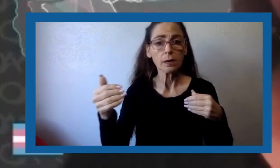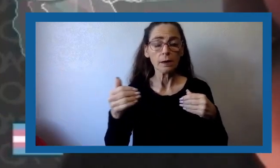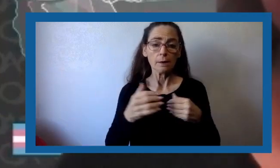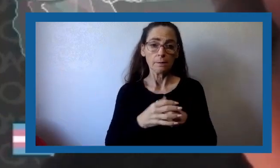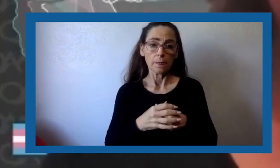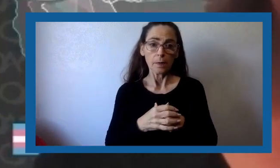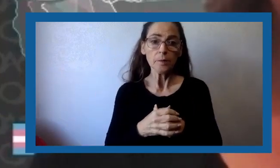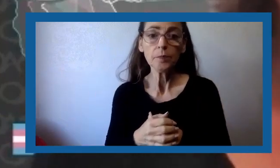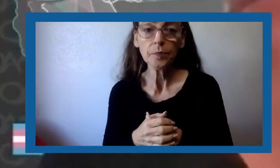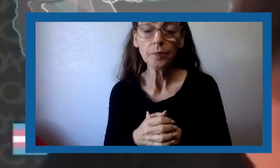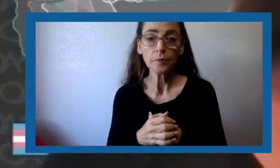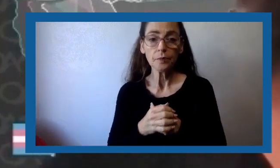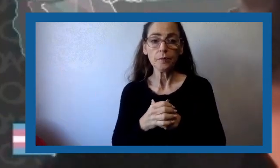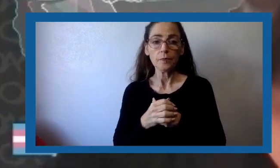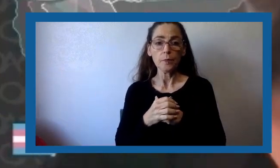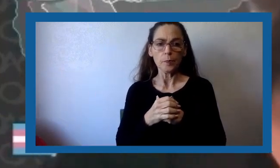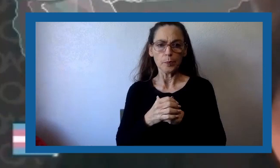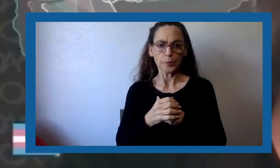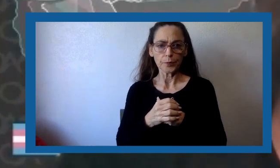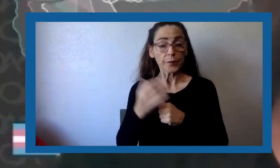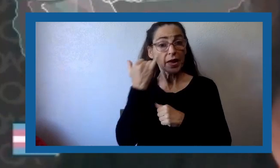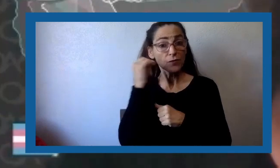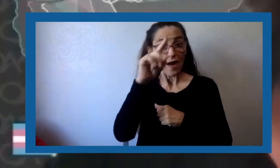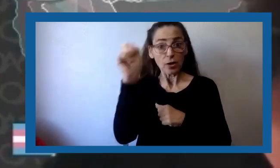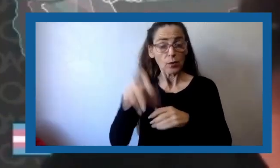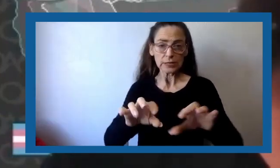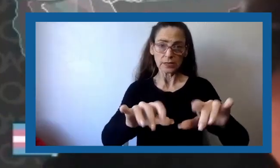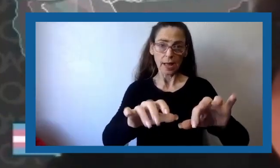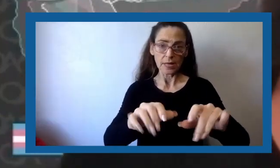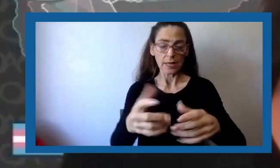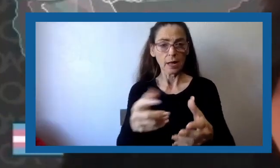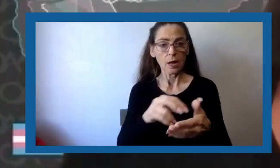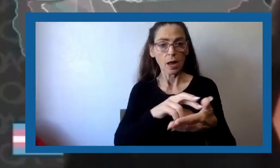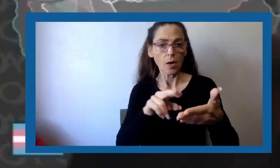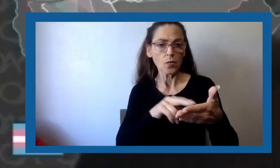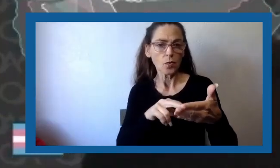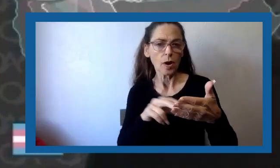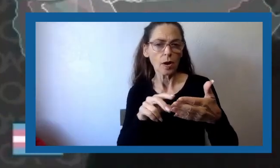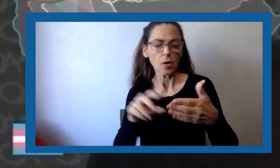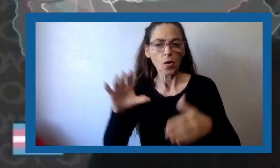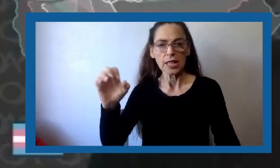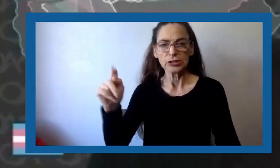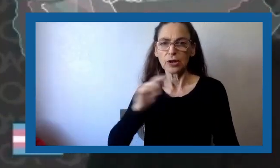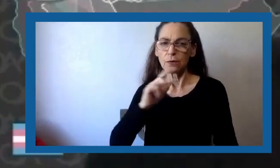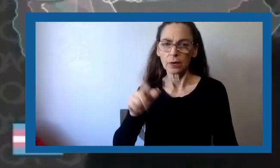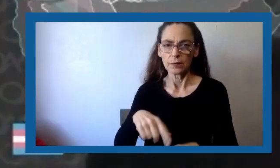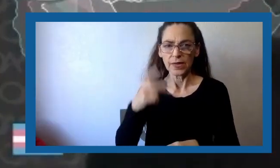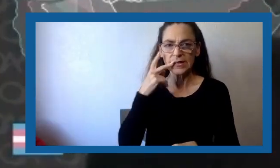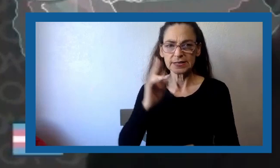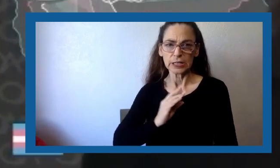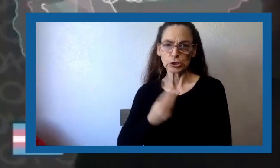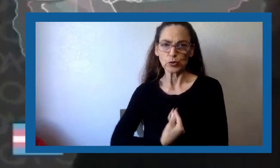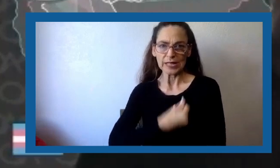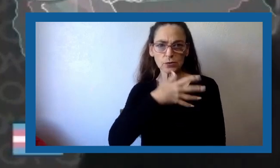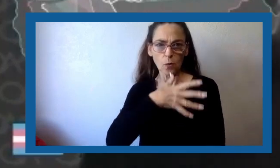but I will, while if you're got a question, type it in, but I want to read, just kind of go to the chat really quickly. I see as a trans